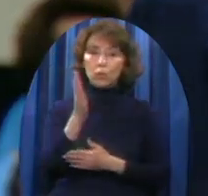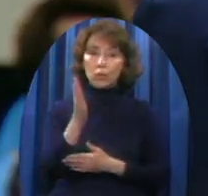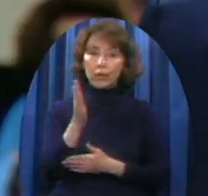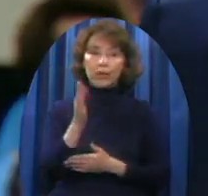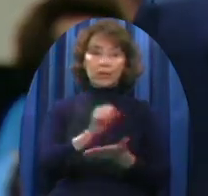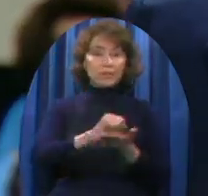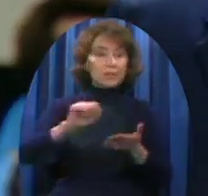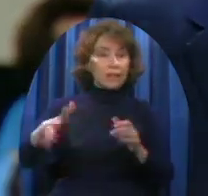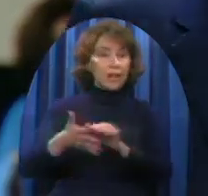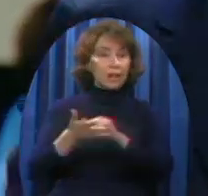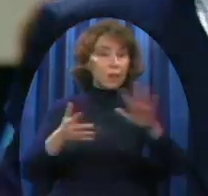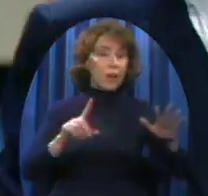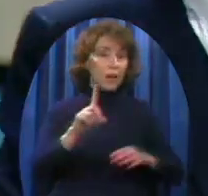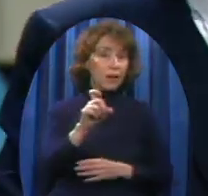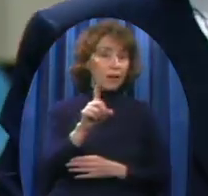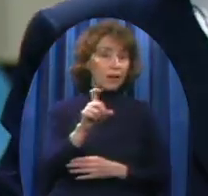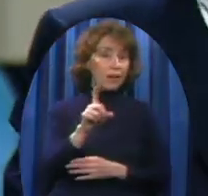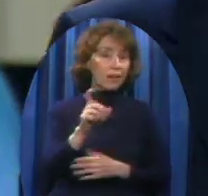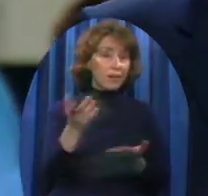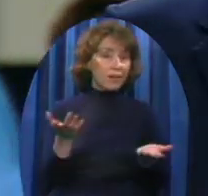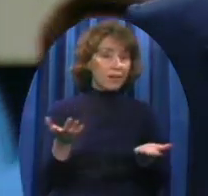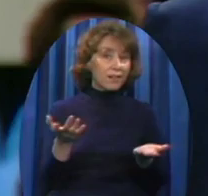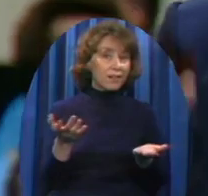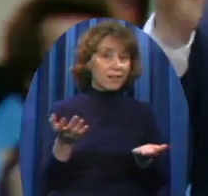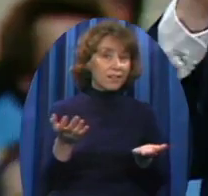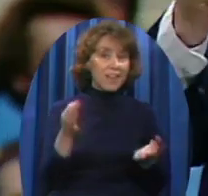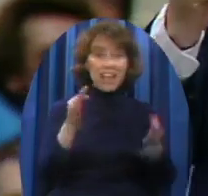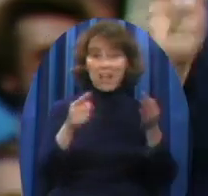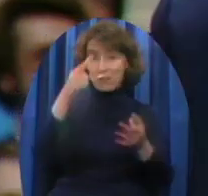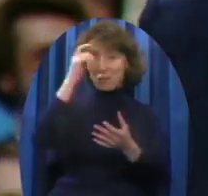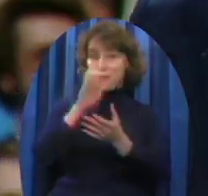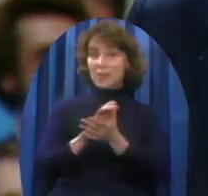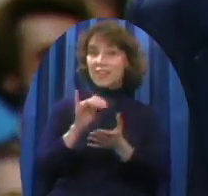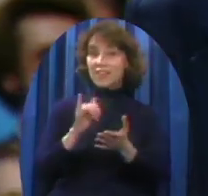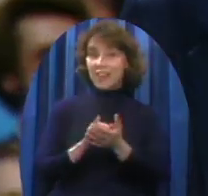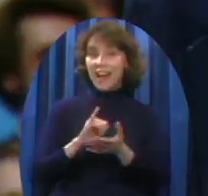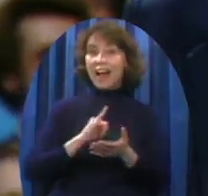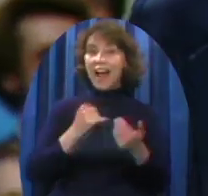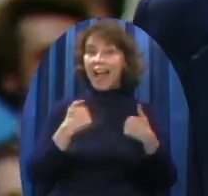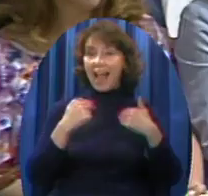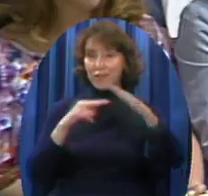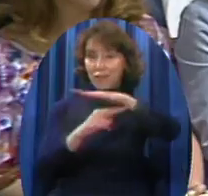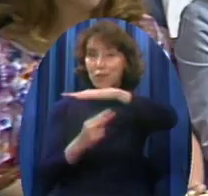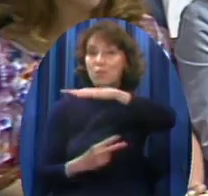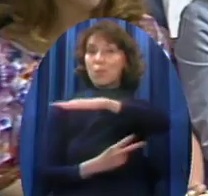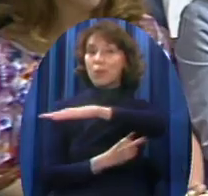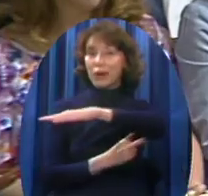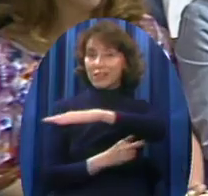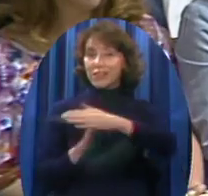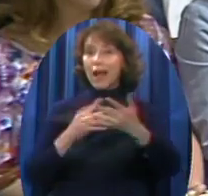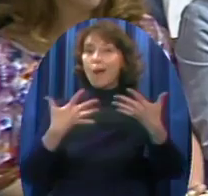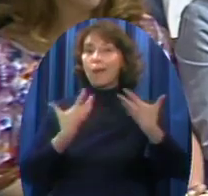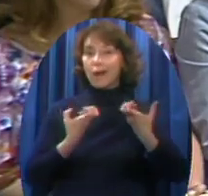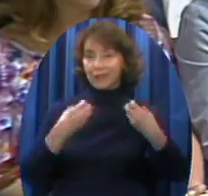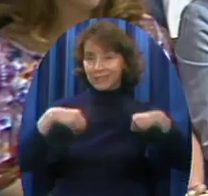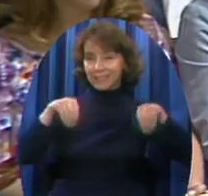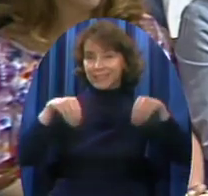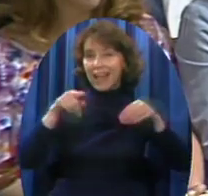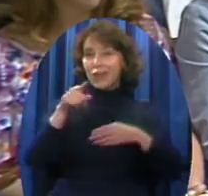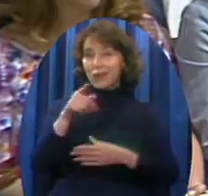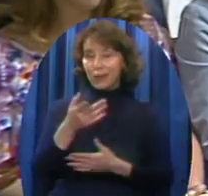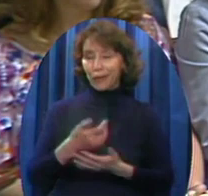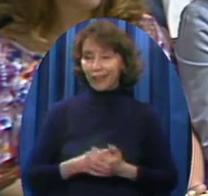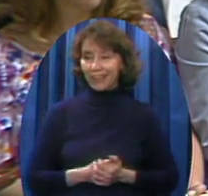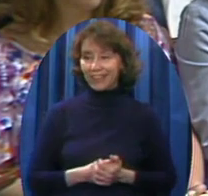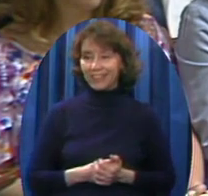suit, and they will disarm too. Well, if you believe that, I got a bridge I want to sell you. On time. I'll give you any terms you